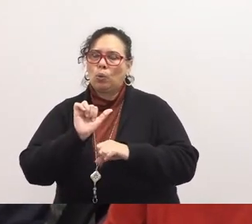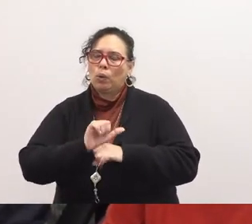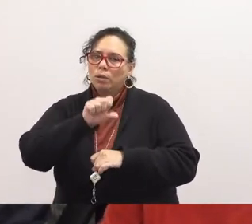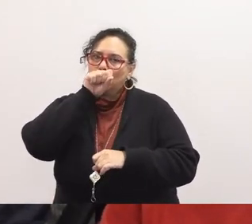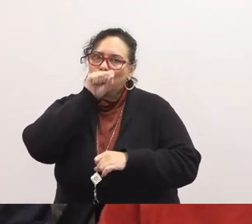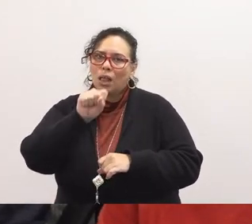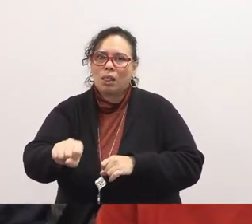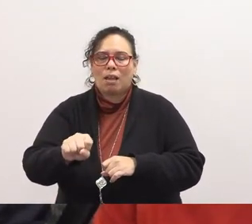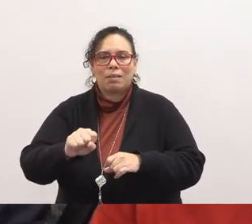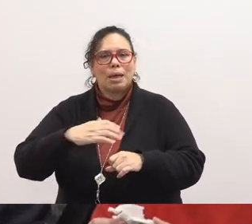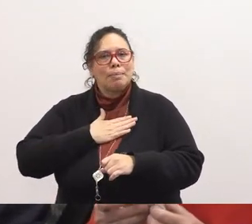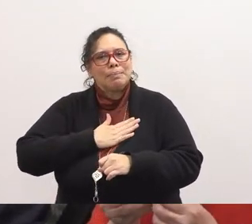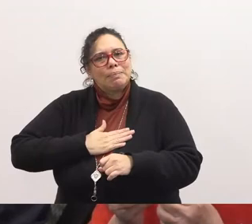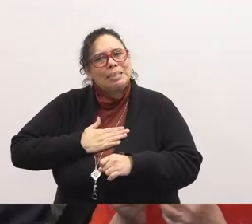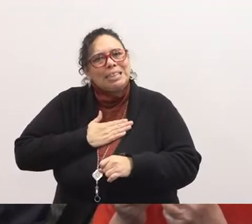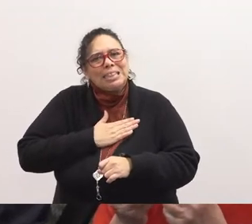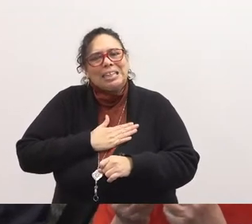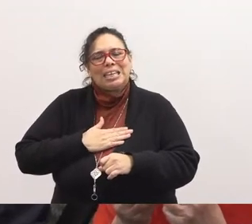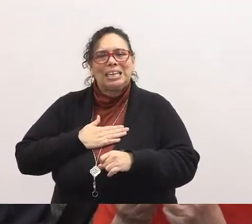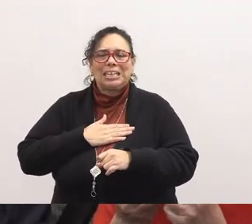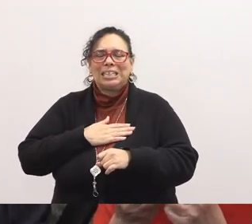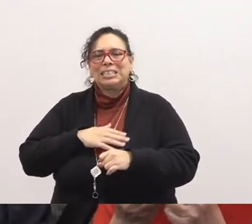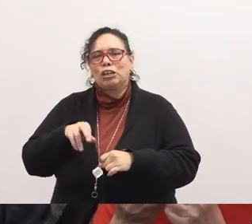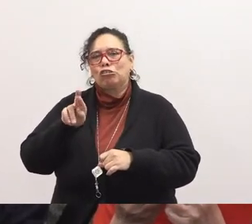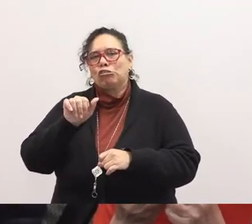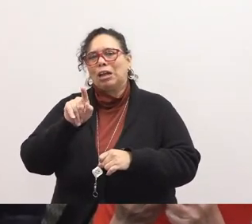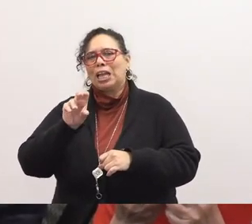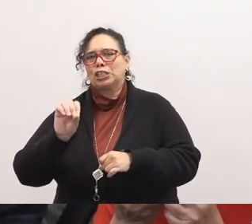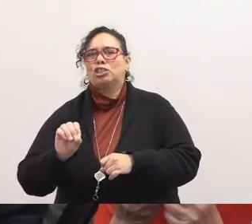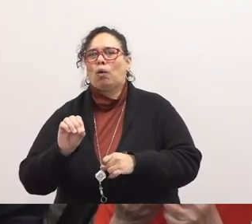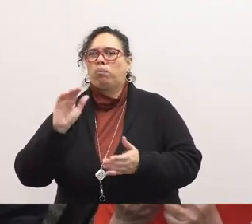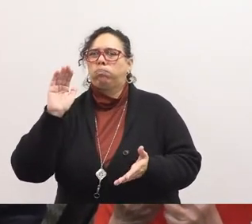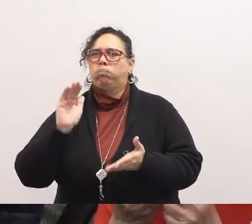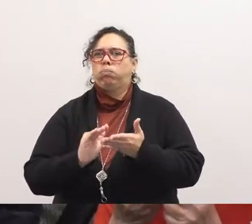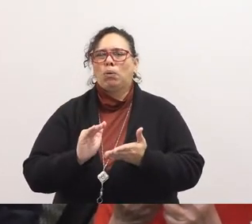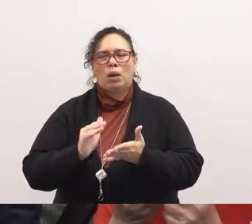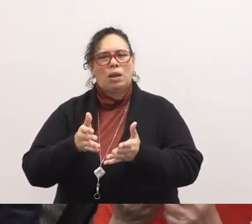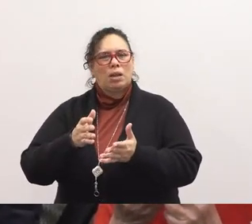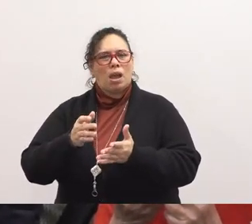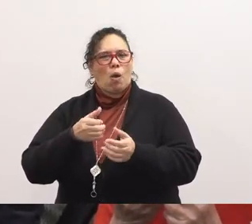love. Please lower our ratios according to the ASCA national